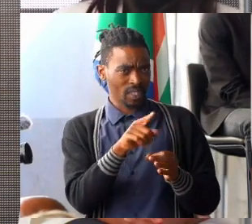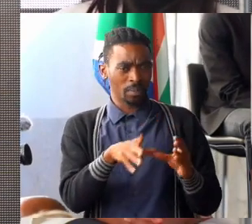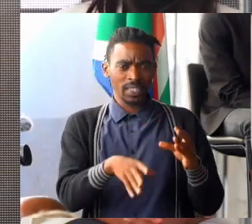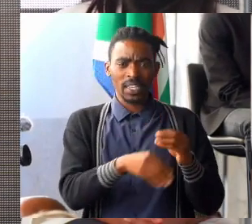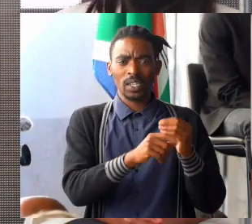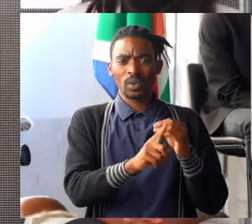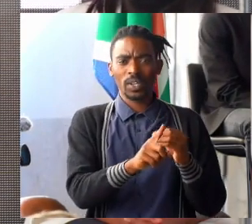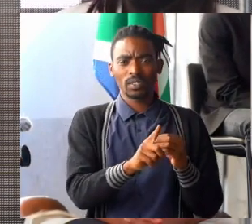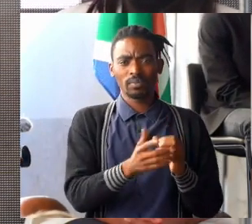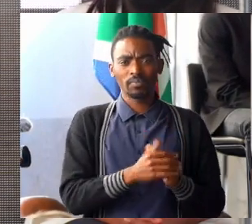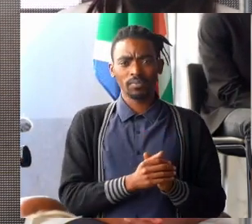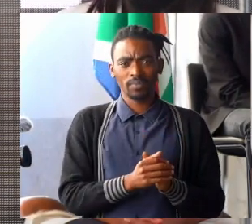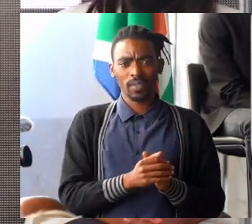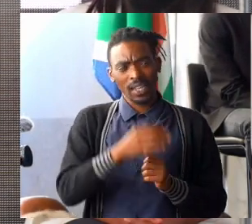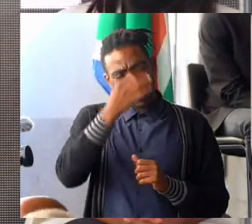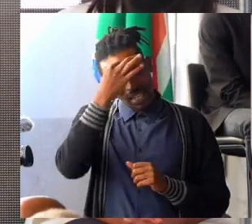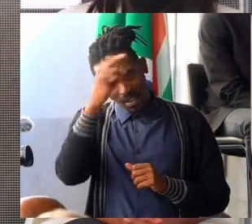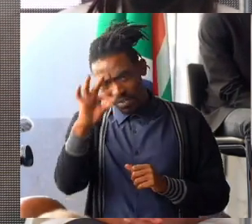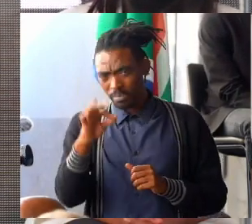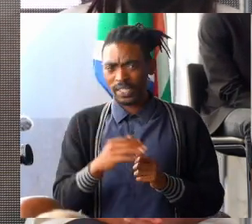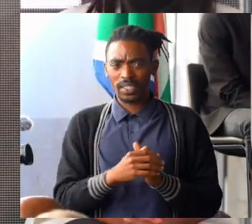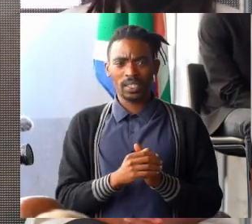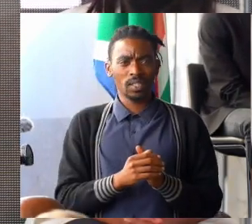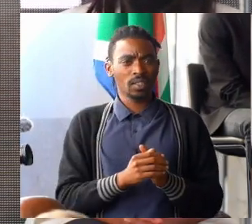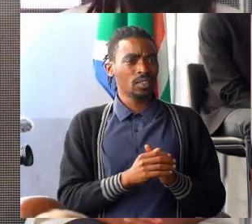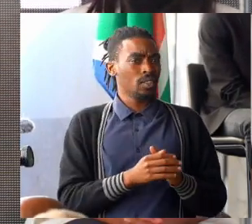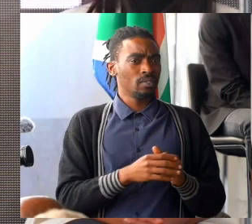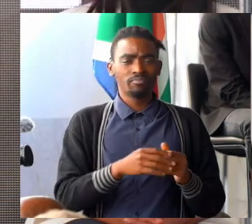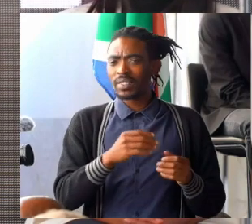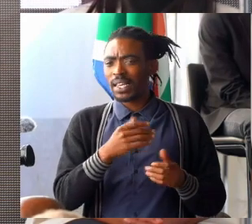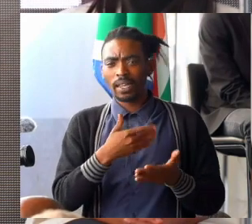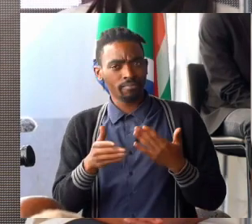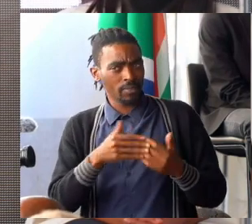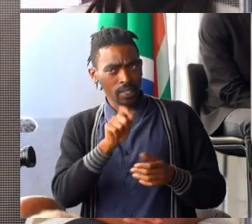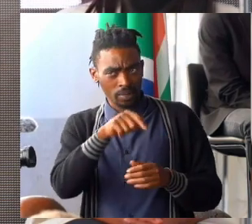electoral reform, government reform, and judicial reform.